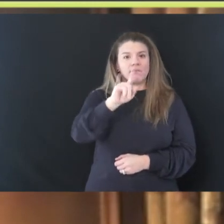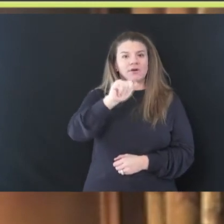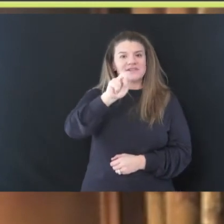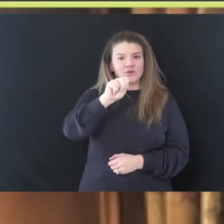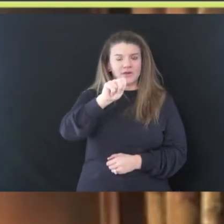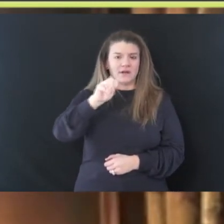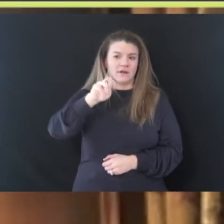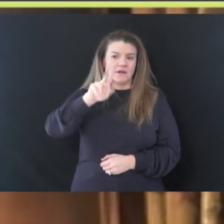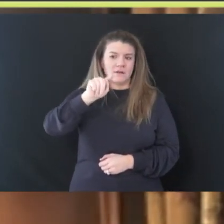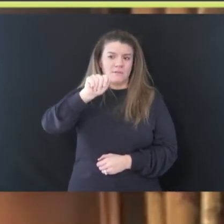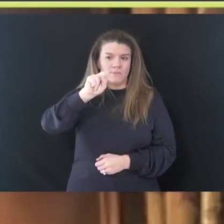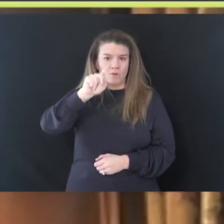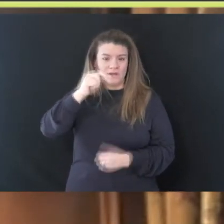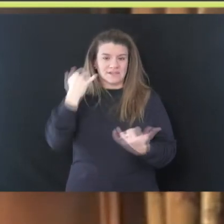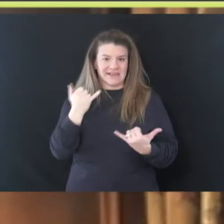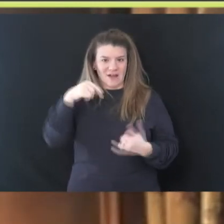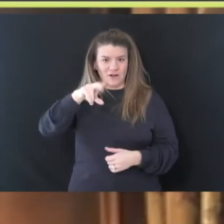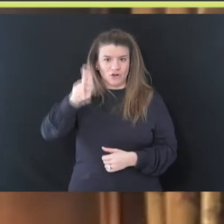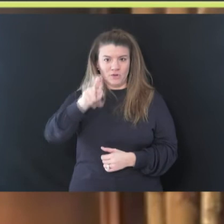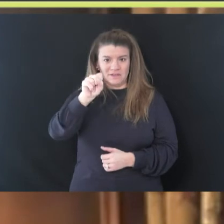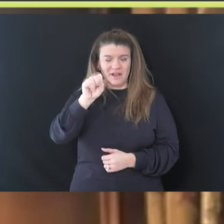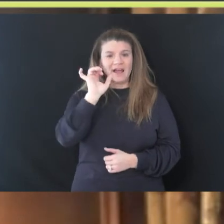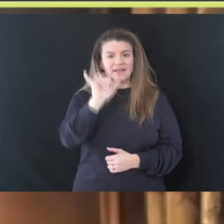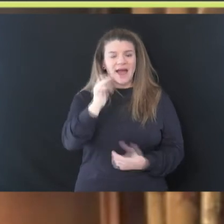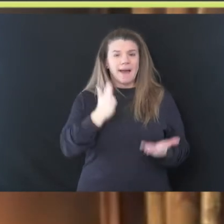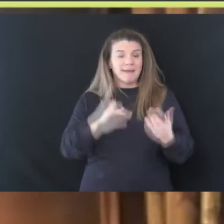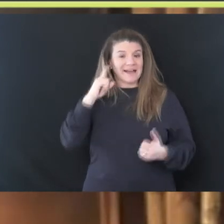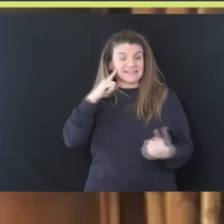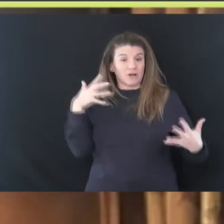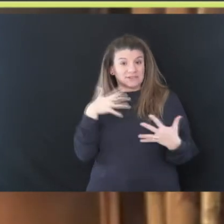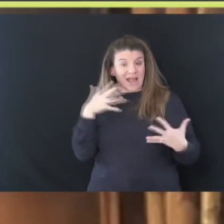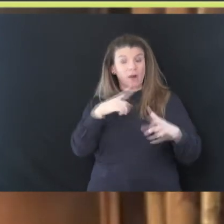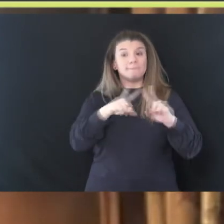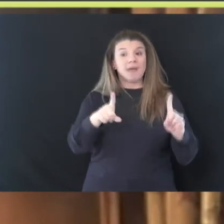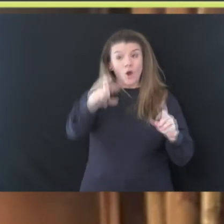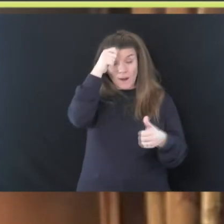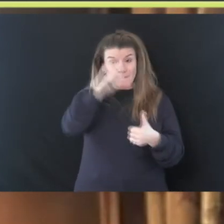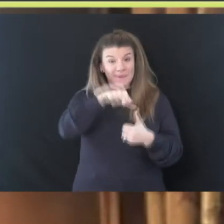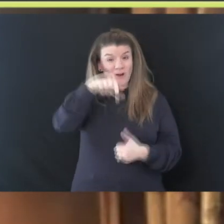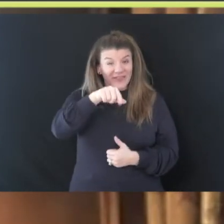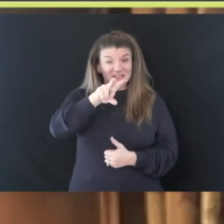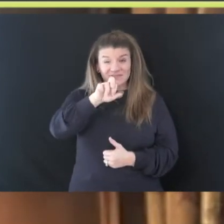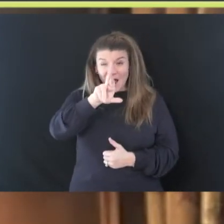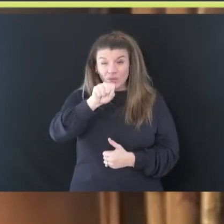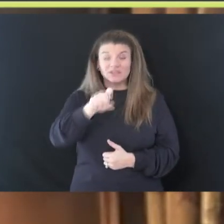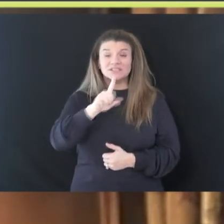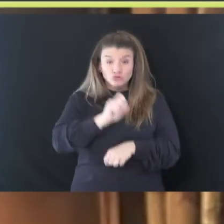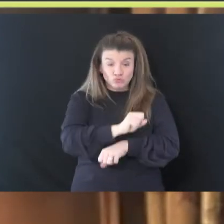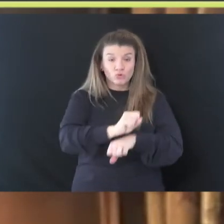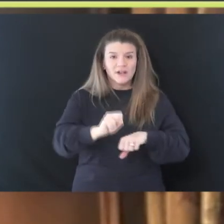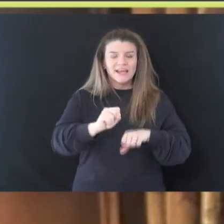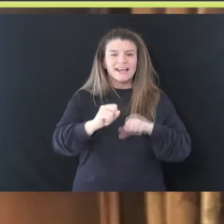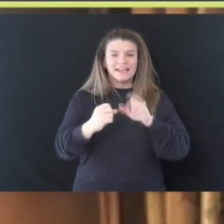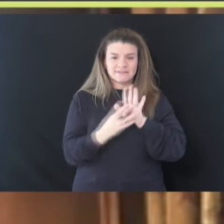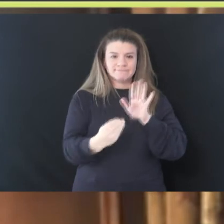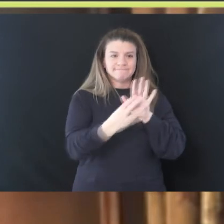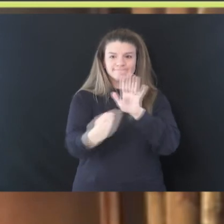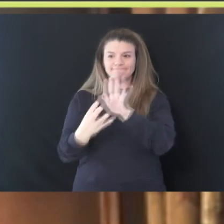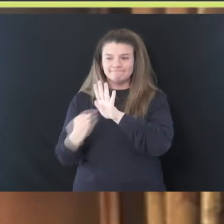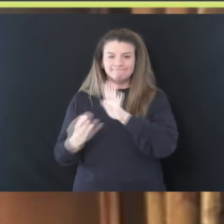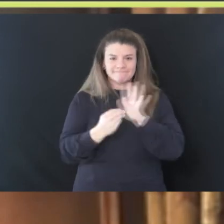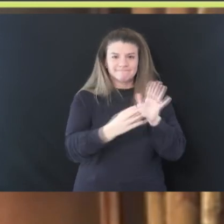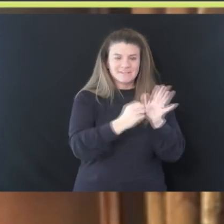in the United States. And that may sound scary, but remember, this virus is a virus that is replicating all the